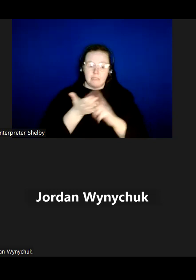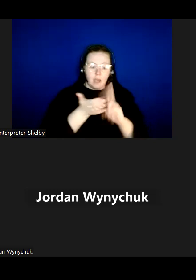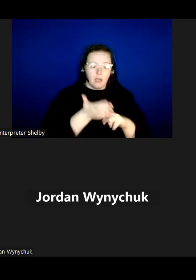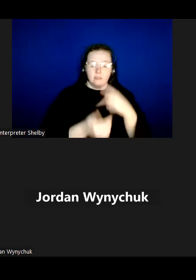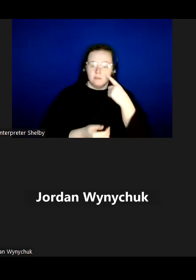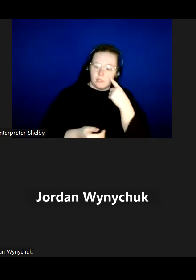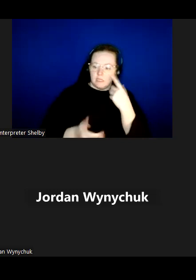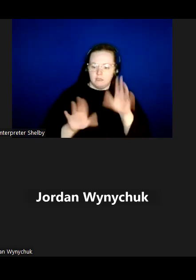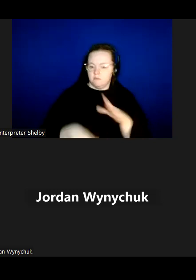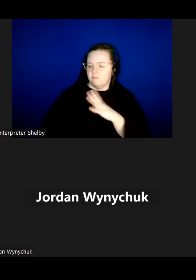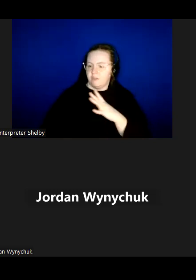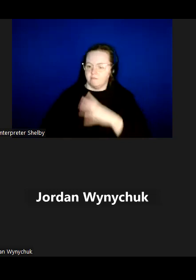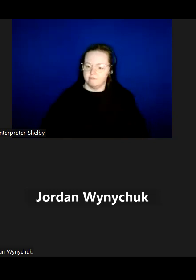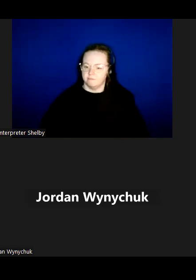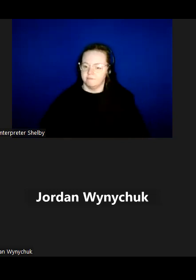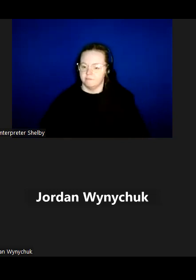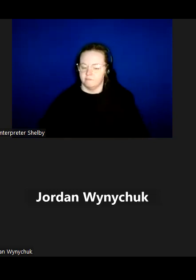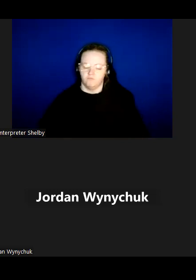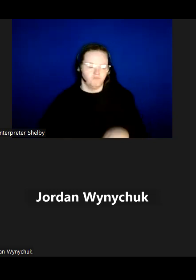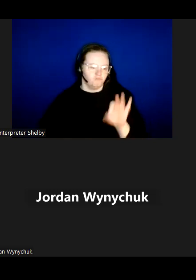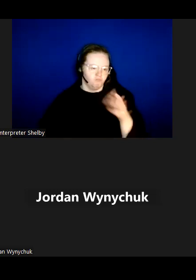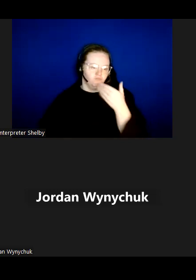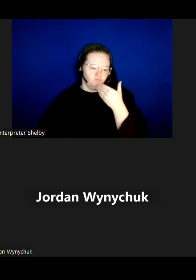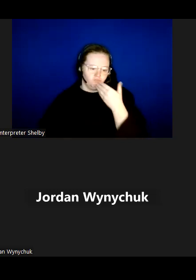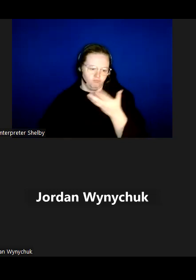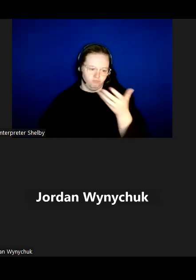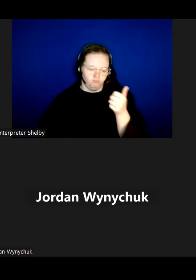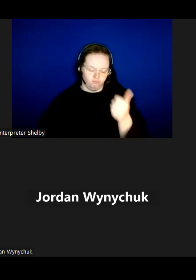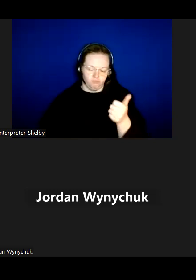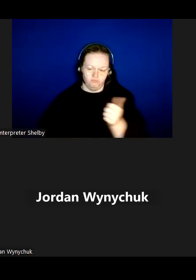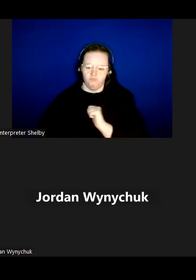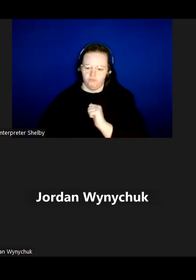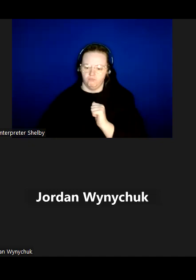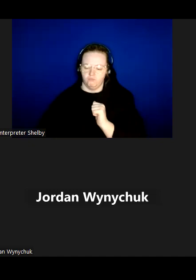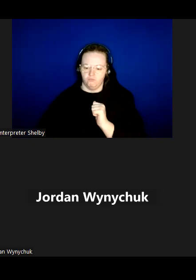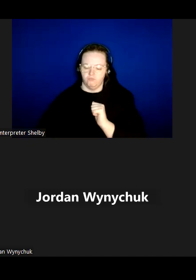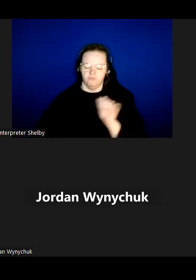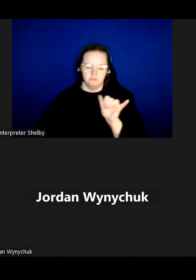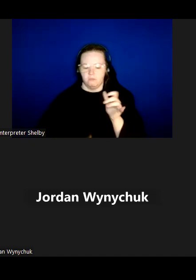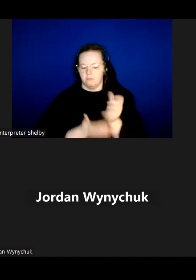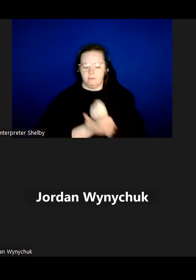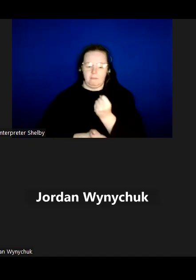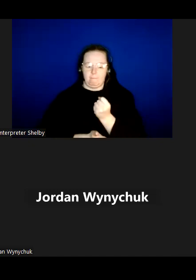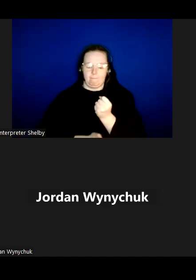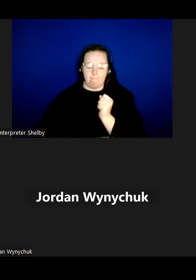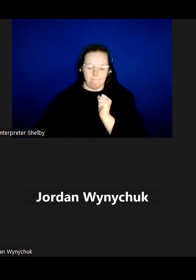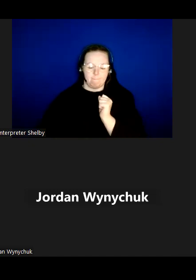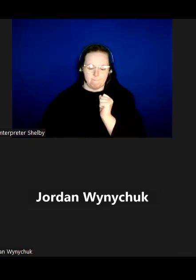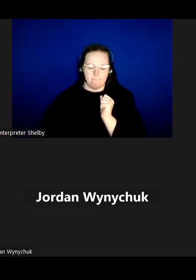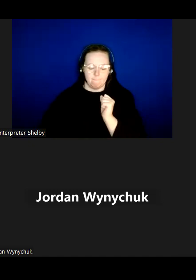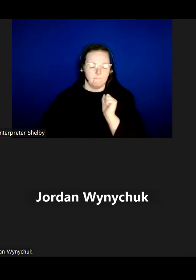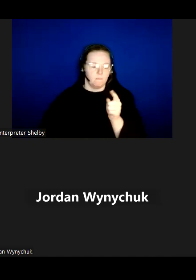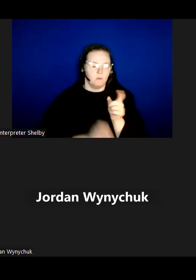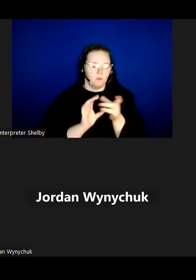be good. Great. Okay, thank you very much. While I've got the mic, you've